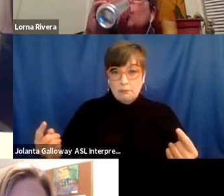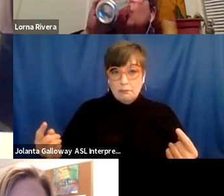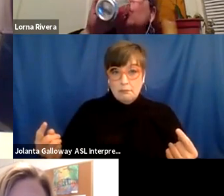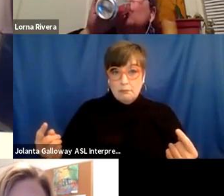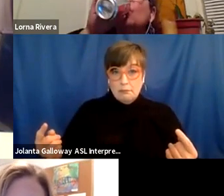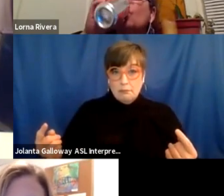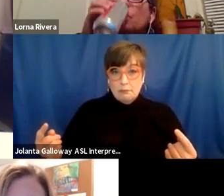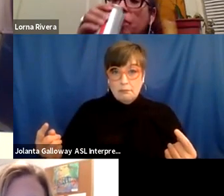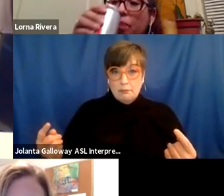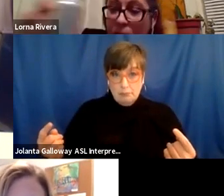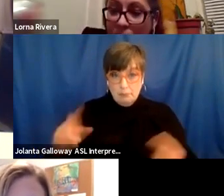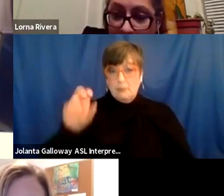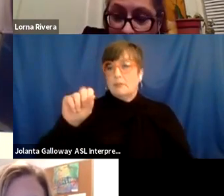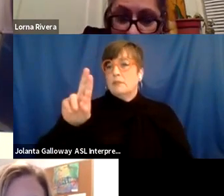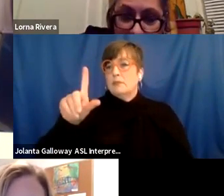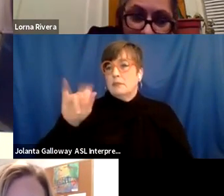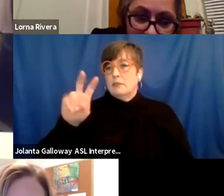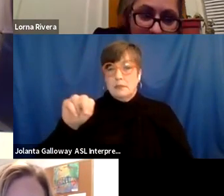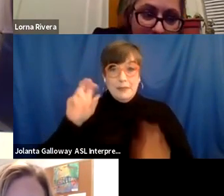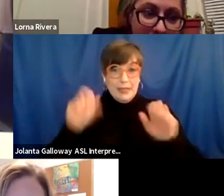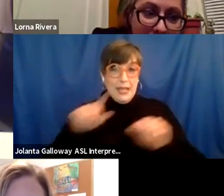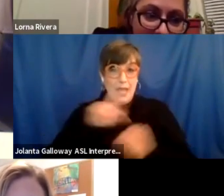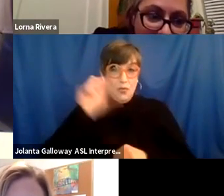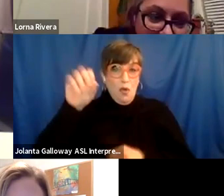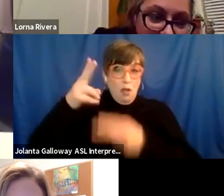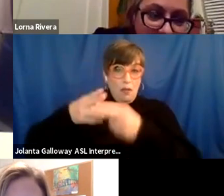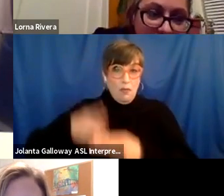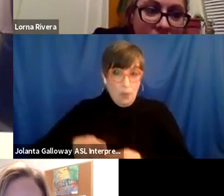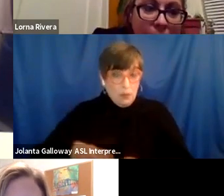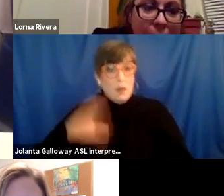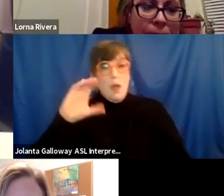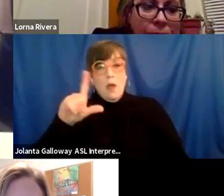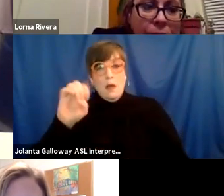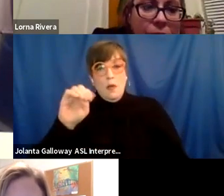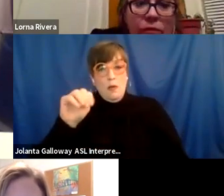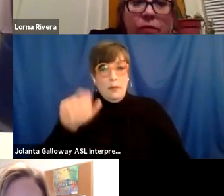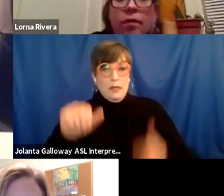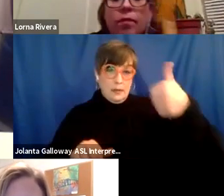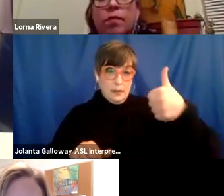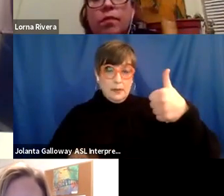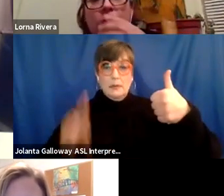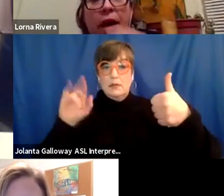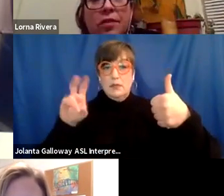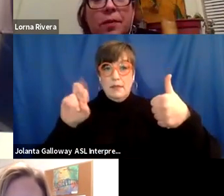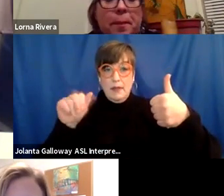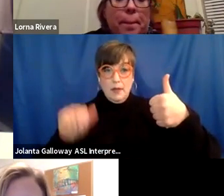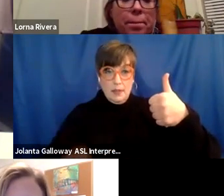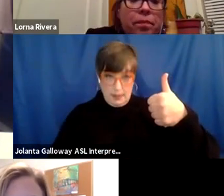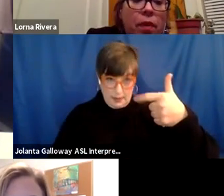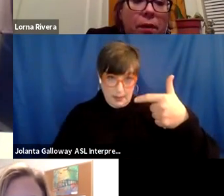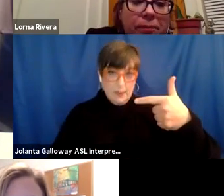Ms. Sullivan, can you please call the roll? Dr. Coleman? Yes. Dr. Rivera?